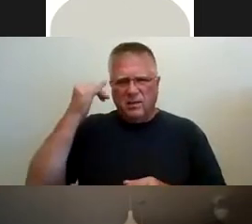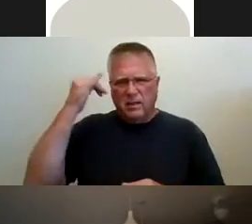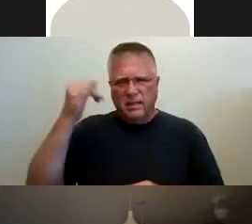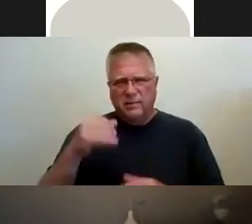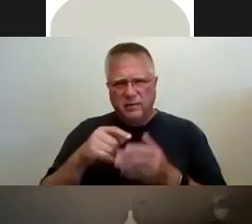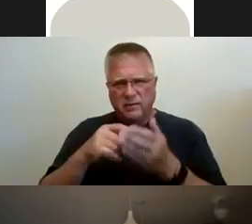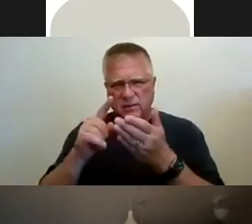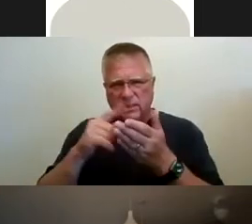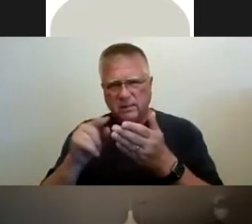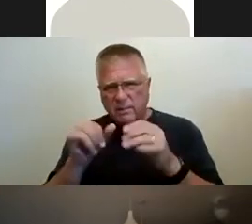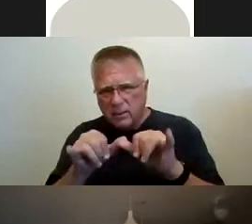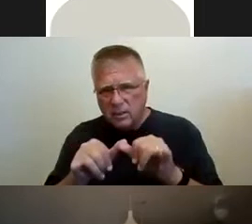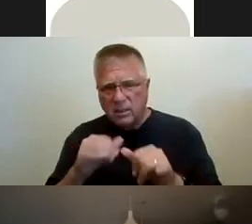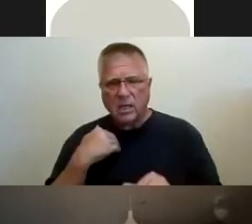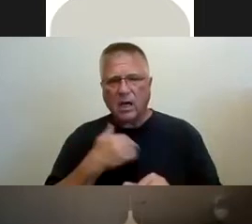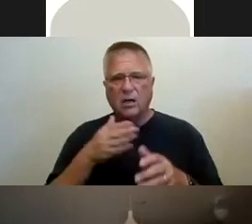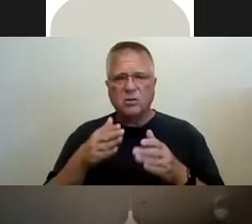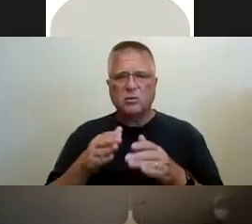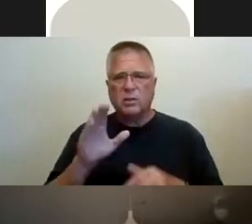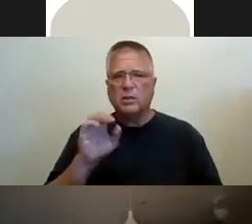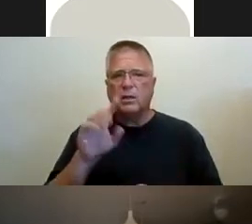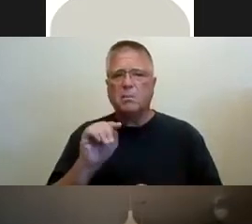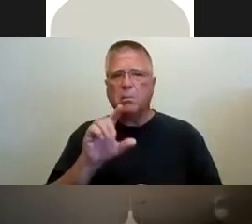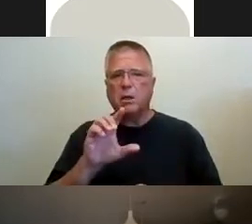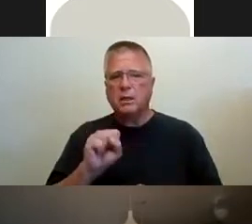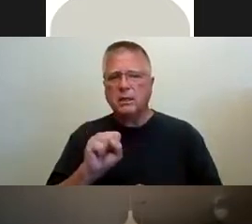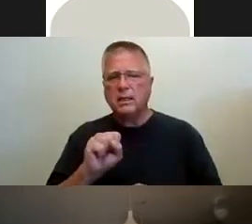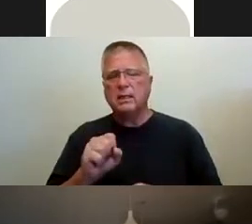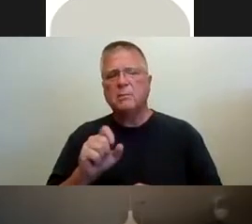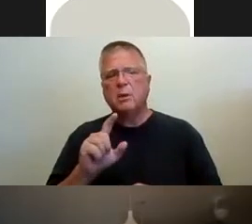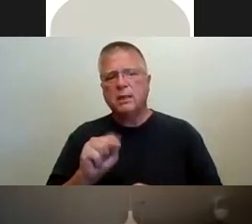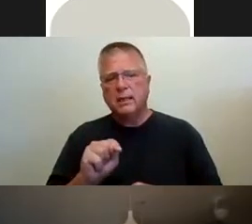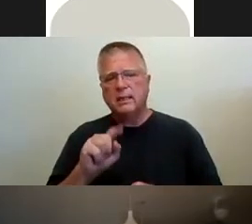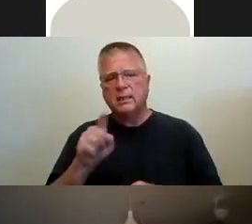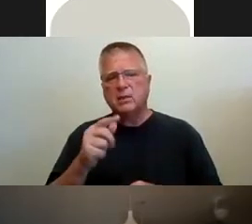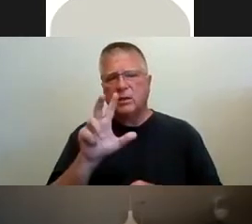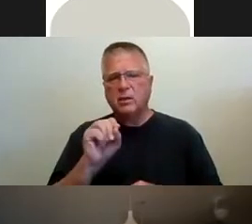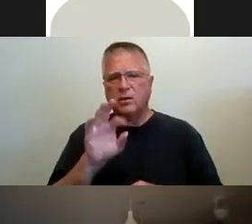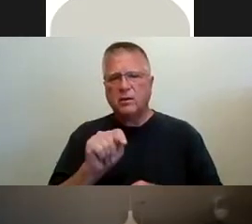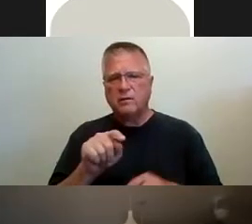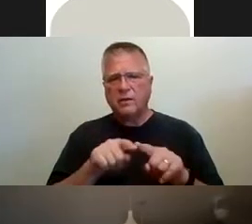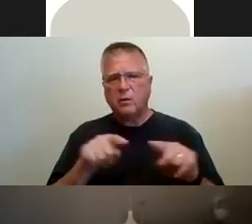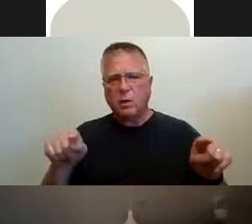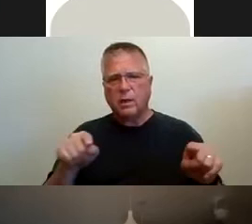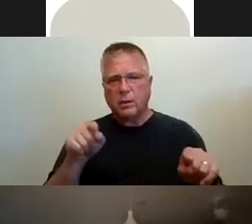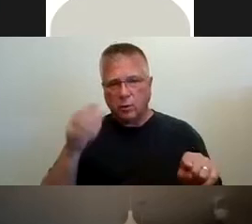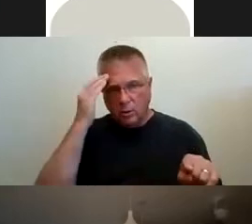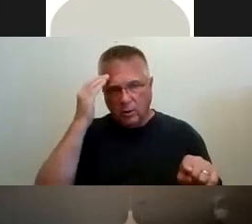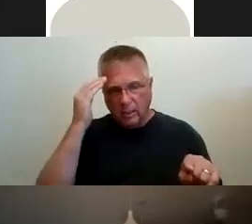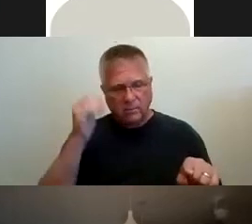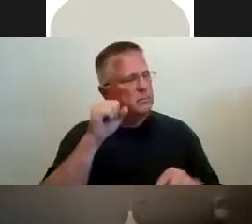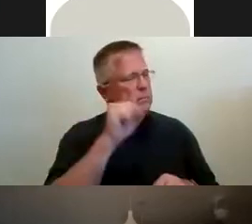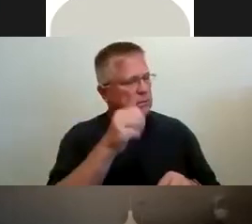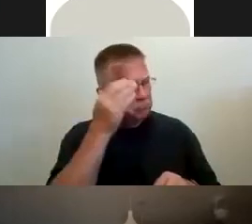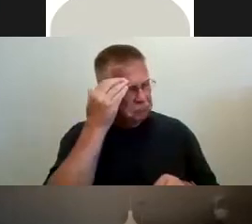not. Our street, Bartlett Street, is only 30 feet wide. Are you aware of this? Yes.